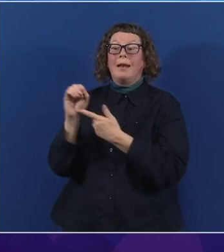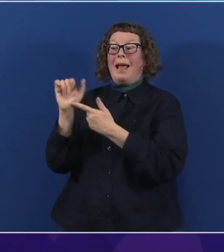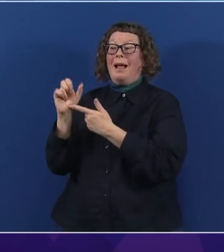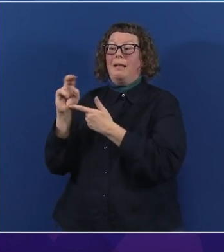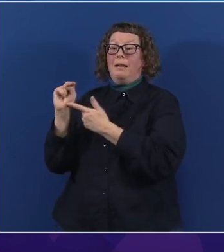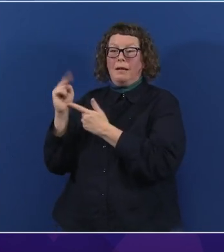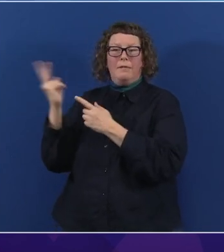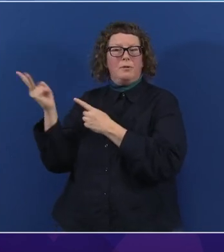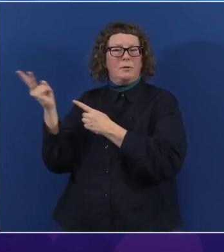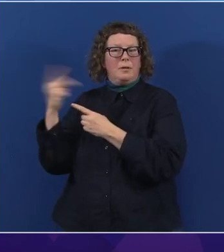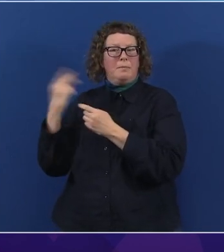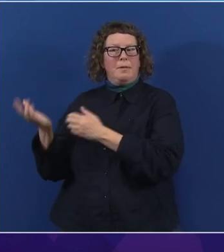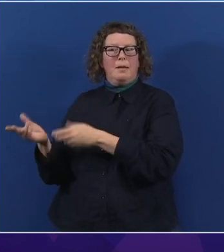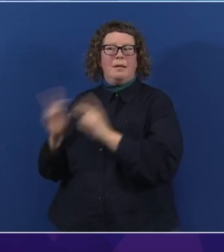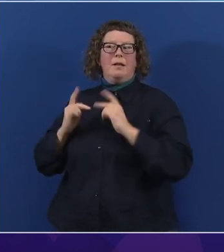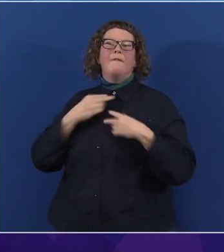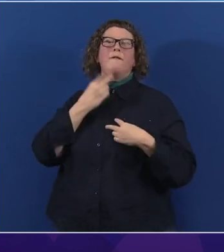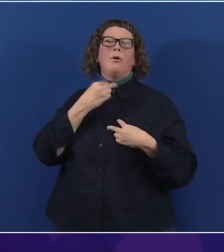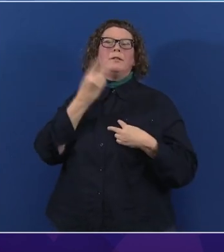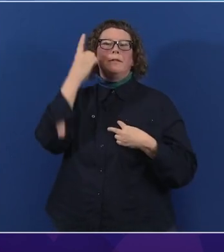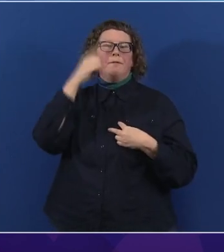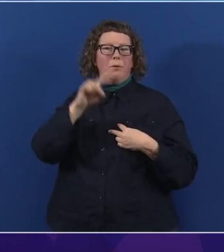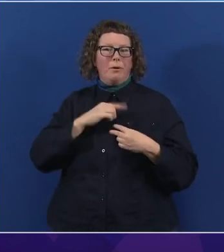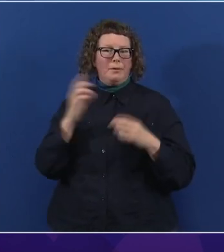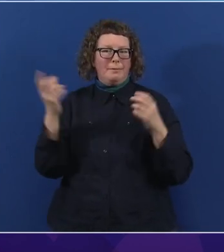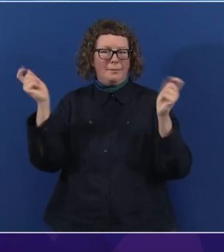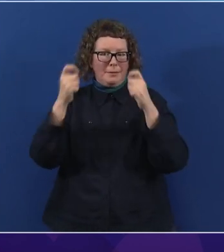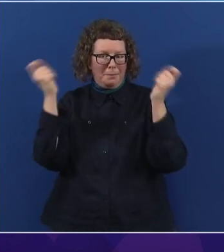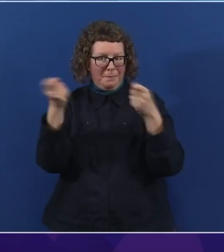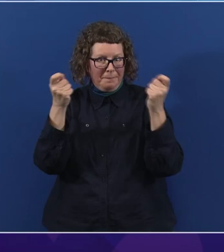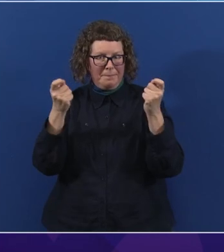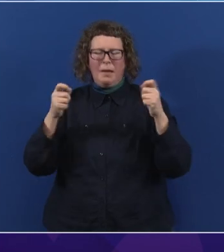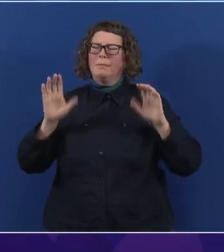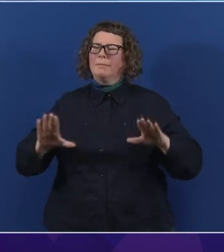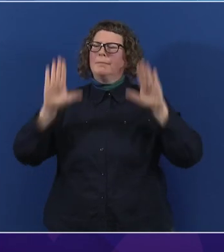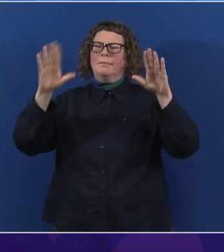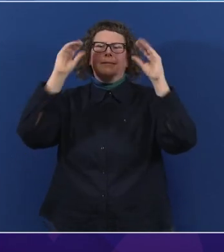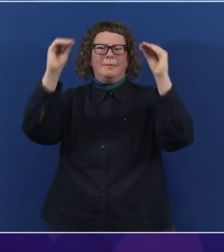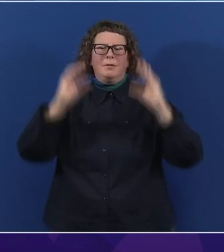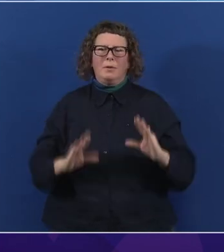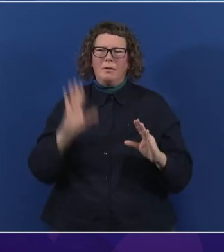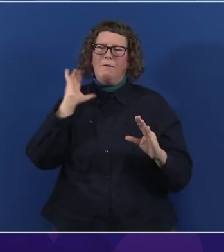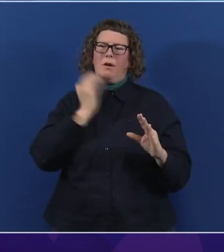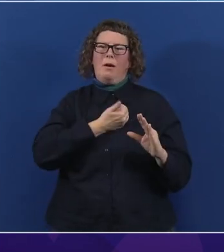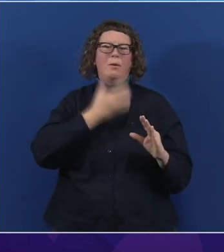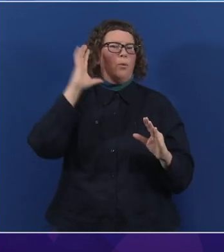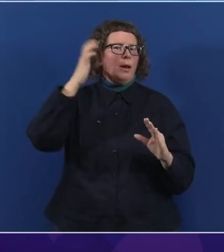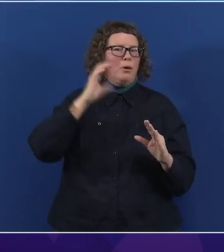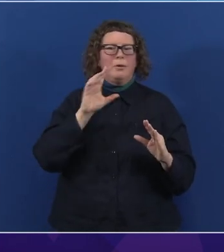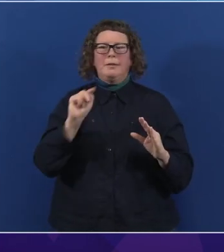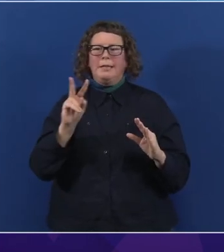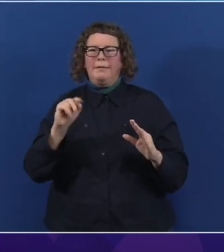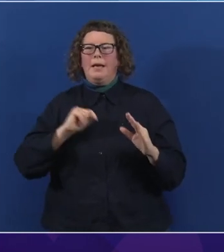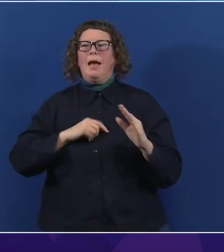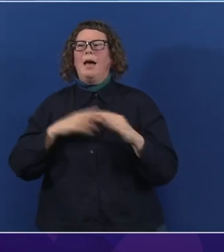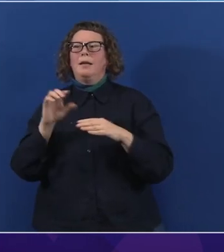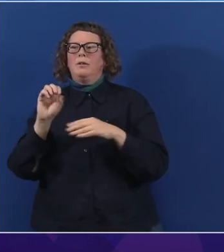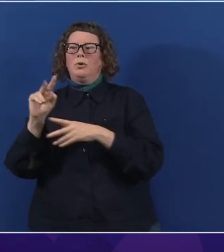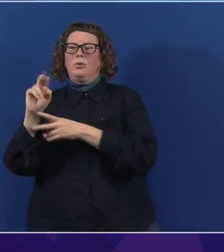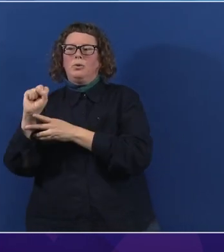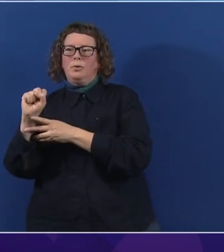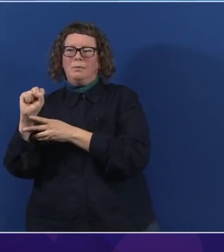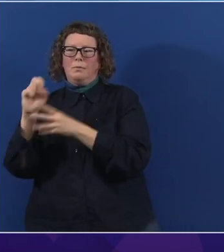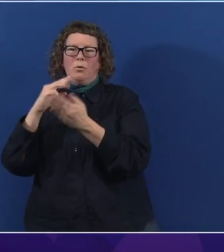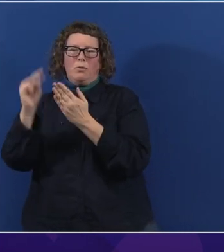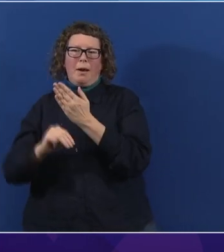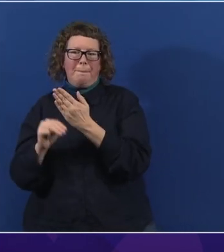Alan Beasley for lending their voices to this ceremony, both outstanding instructors in our radio, television, and broadcast news